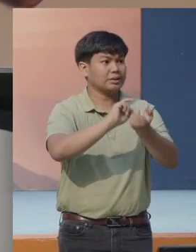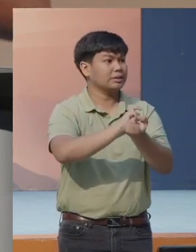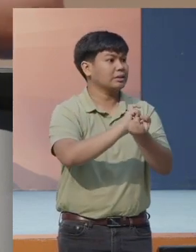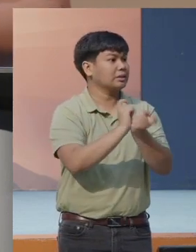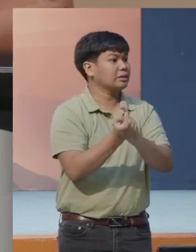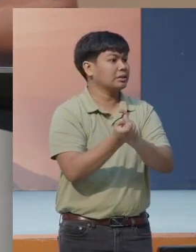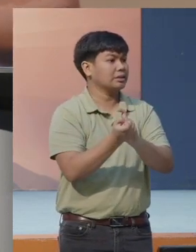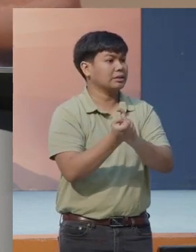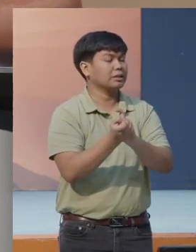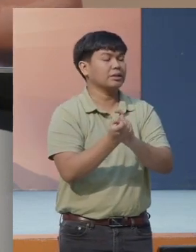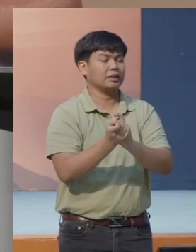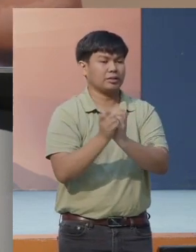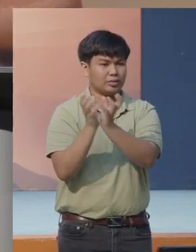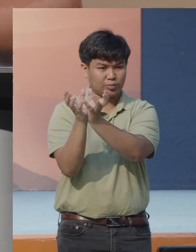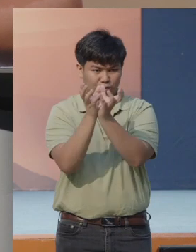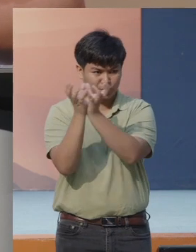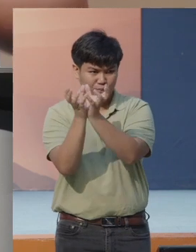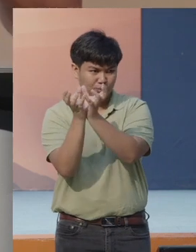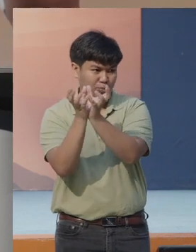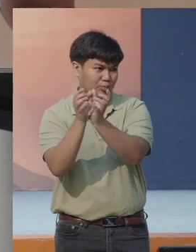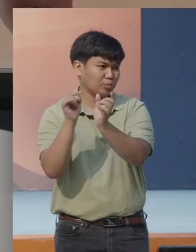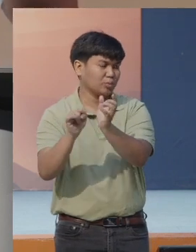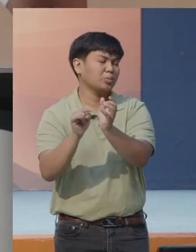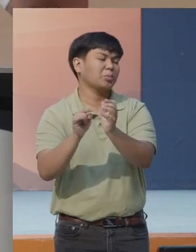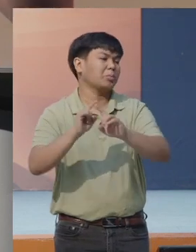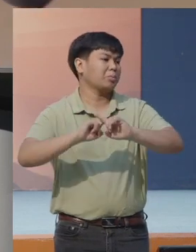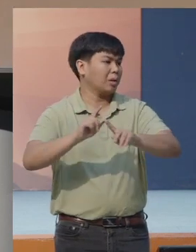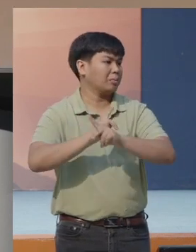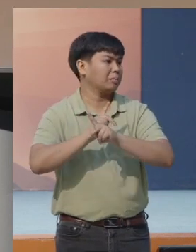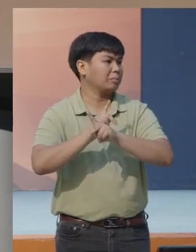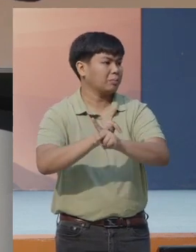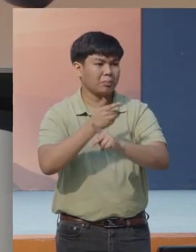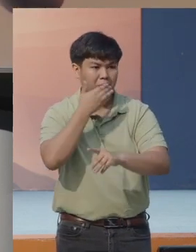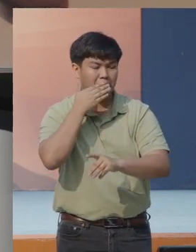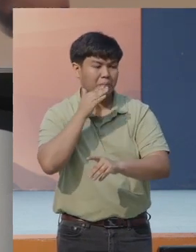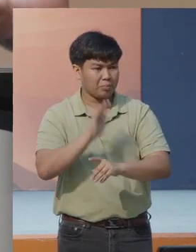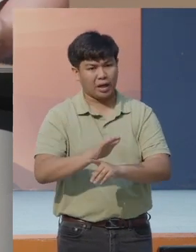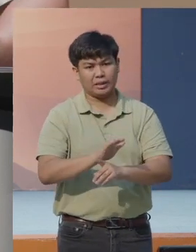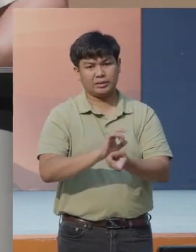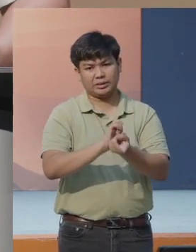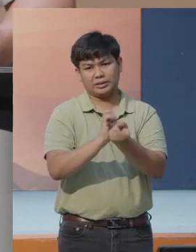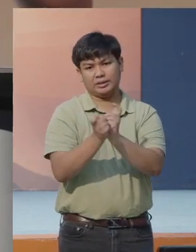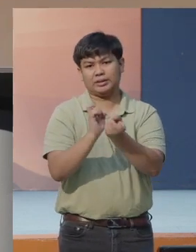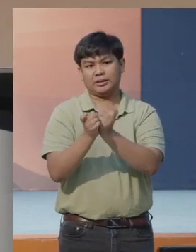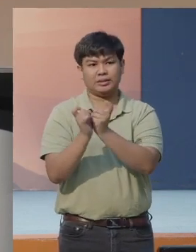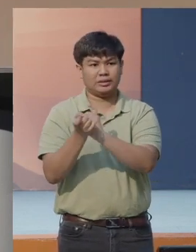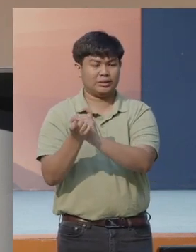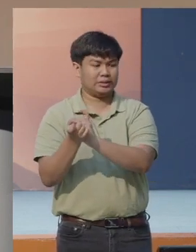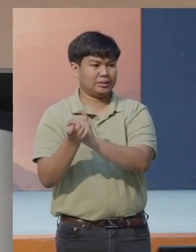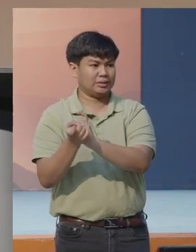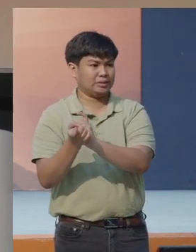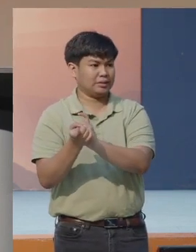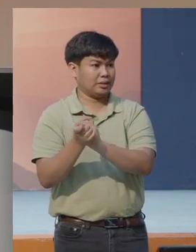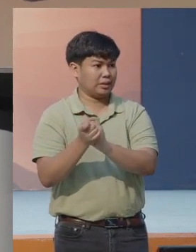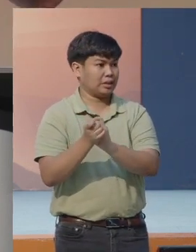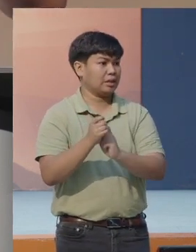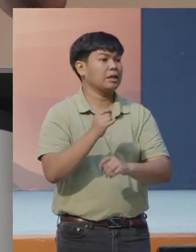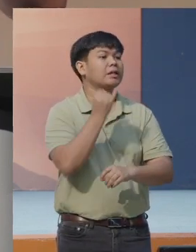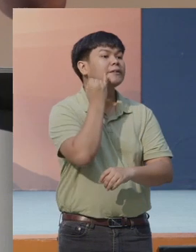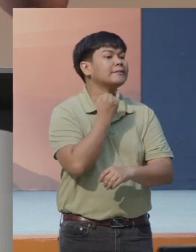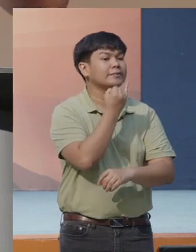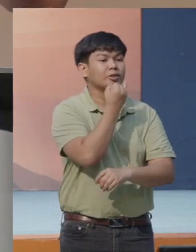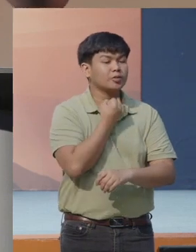criminal communities, sheltering the worst of criminals. But